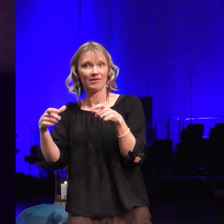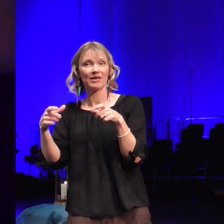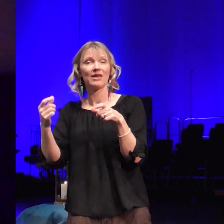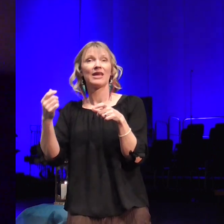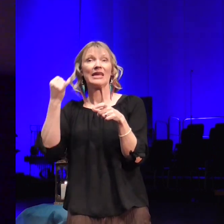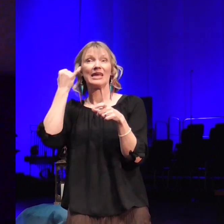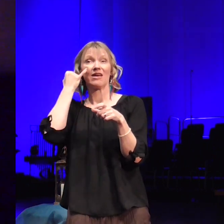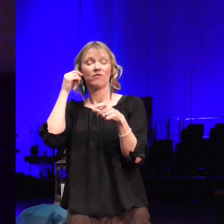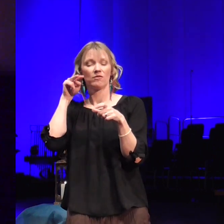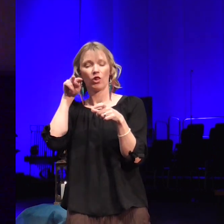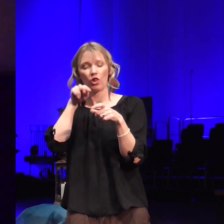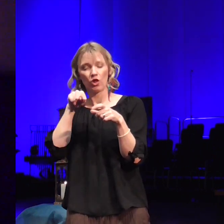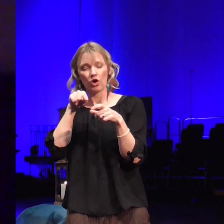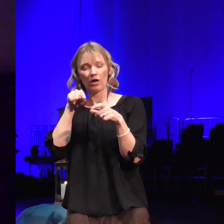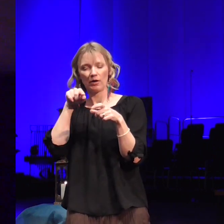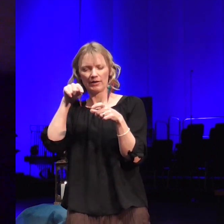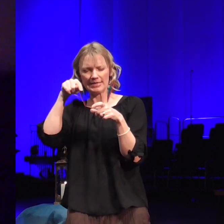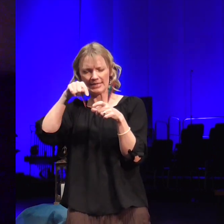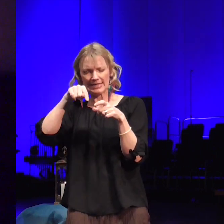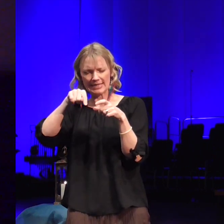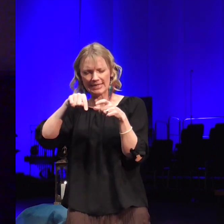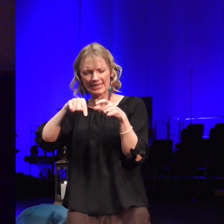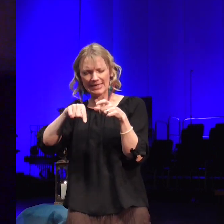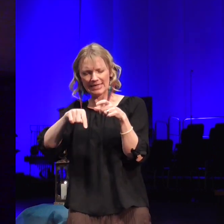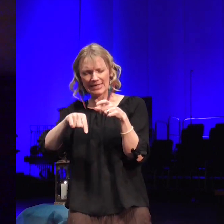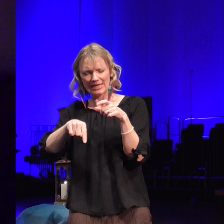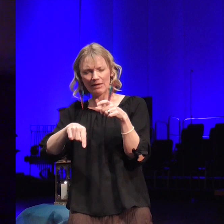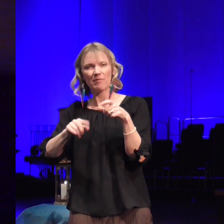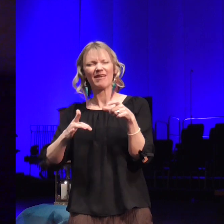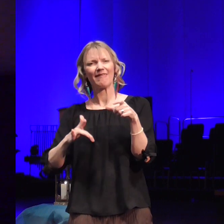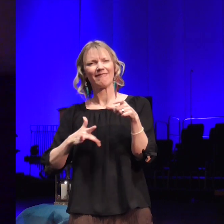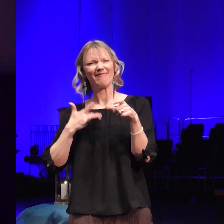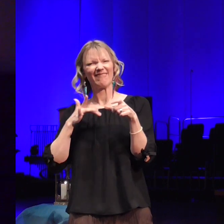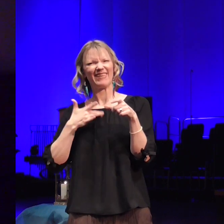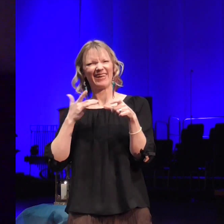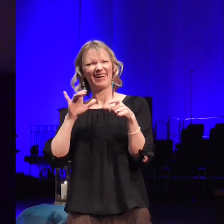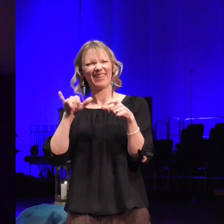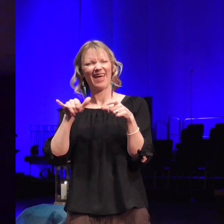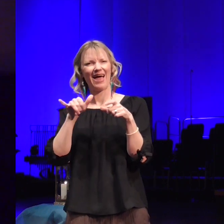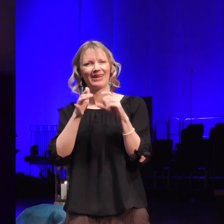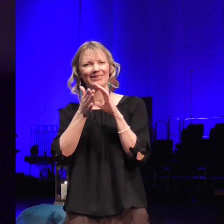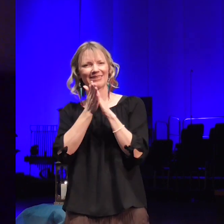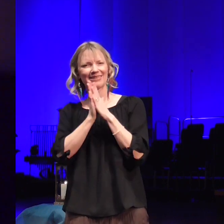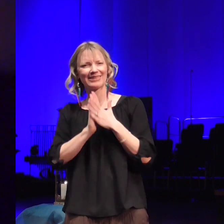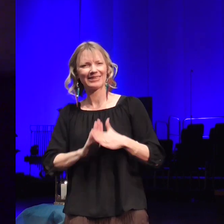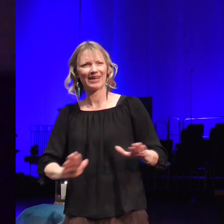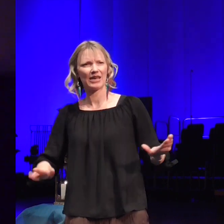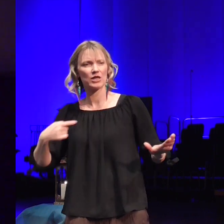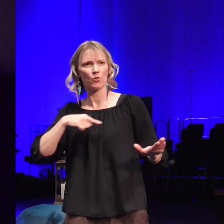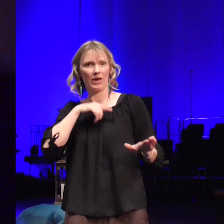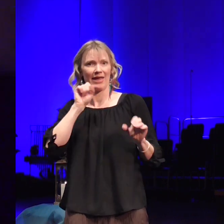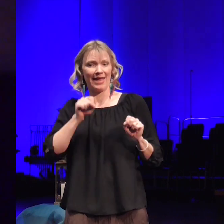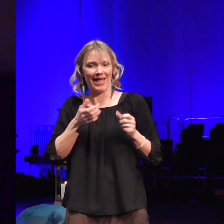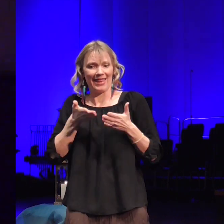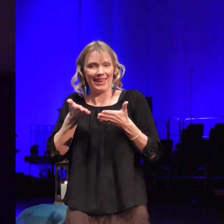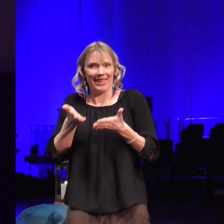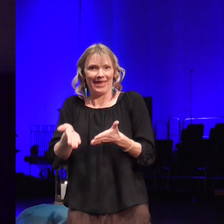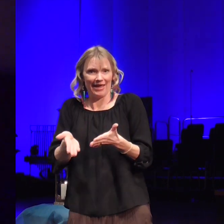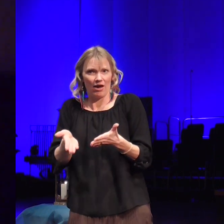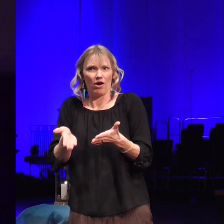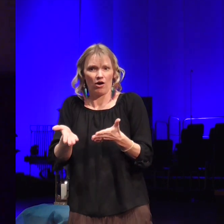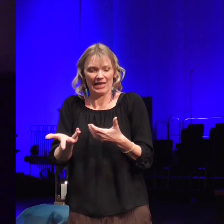the surface and go deeper into the water, we can feel the stillness that we can inhabit and that inhabits